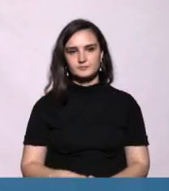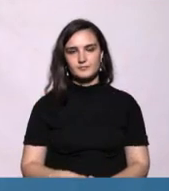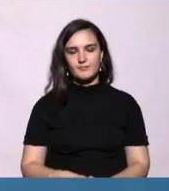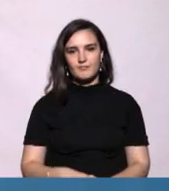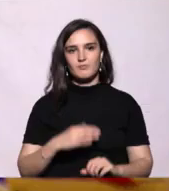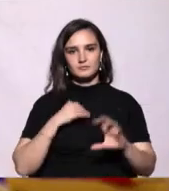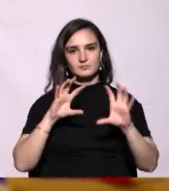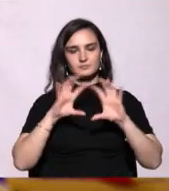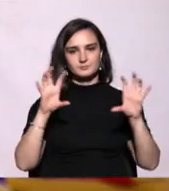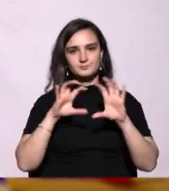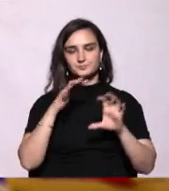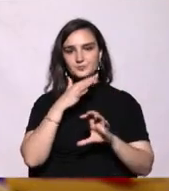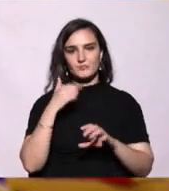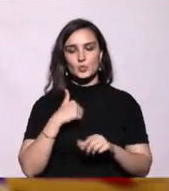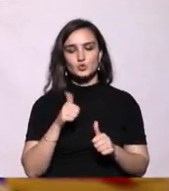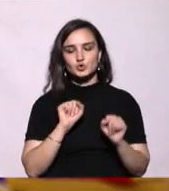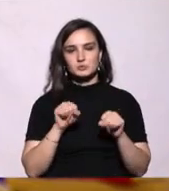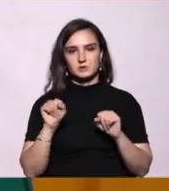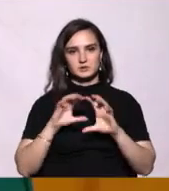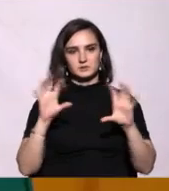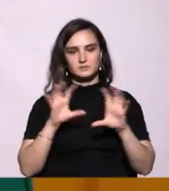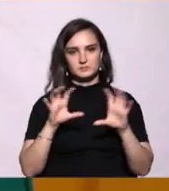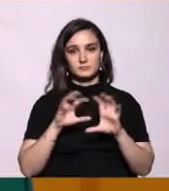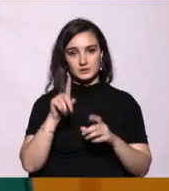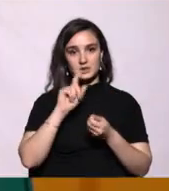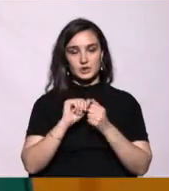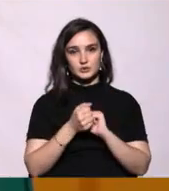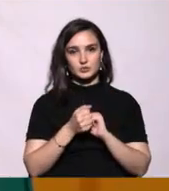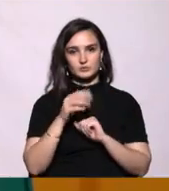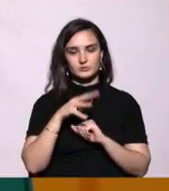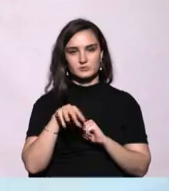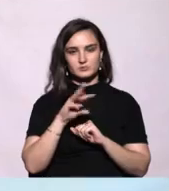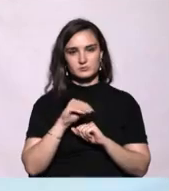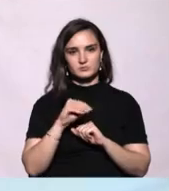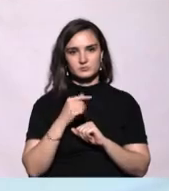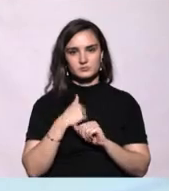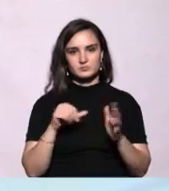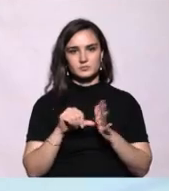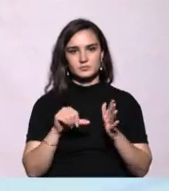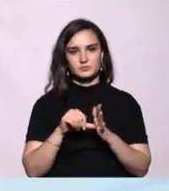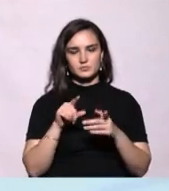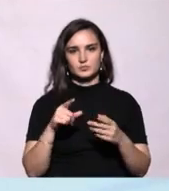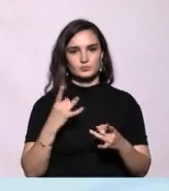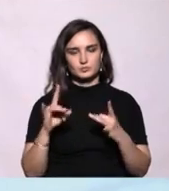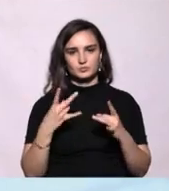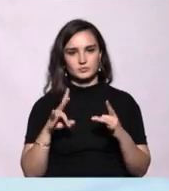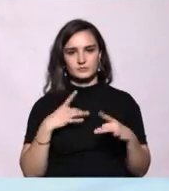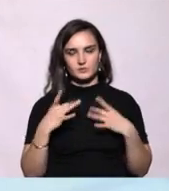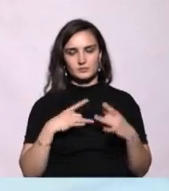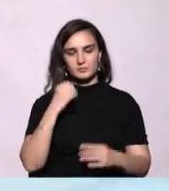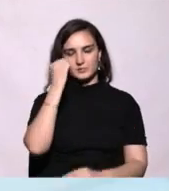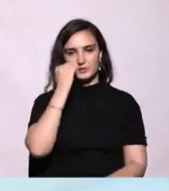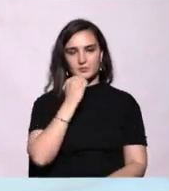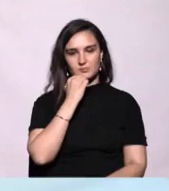play it as much as I can. And do you remember that? I'm going to help you. Don't worry. Thank you very